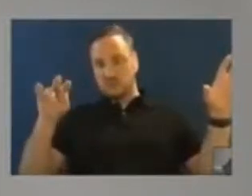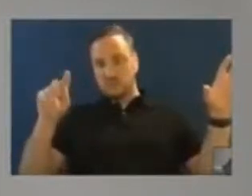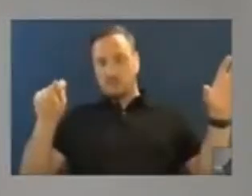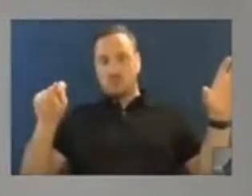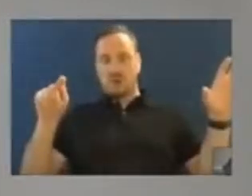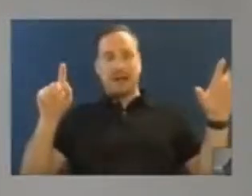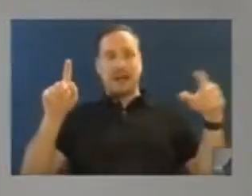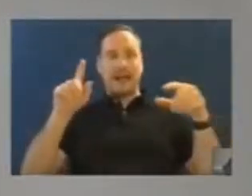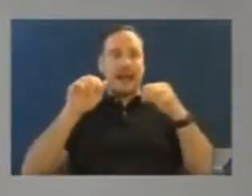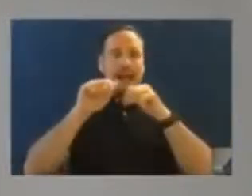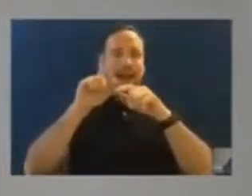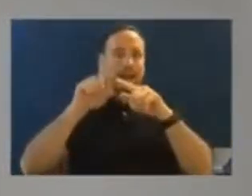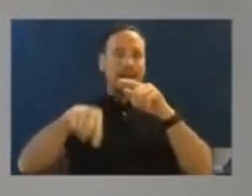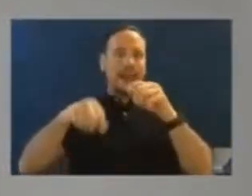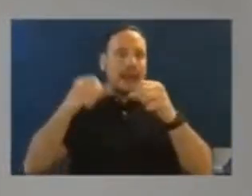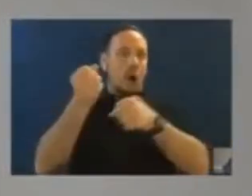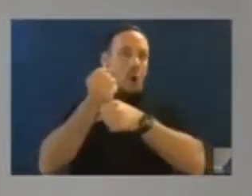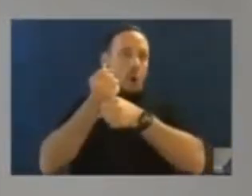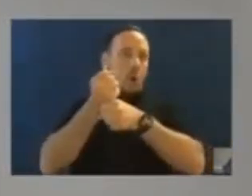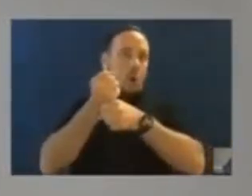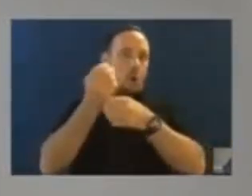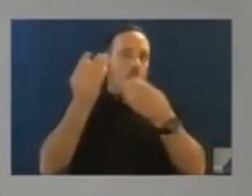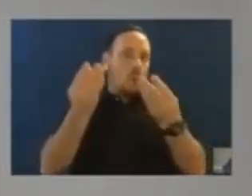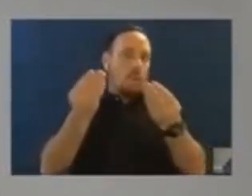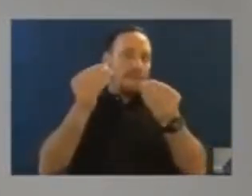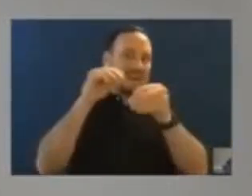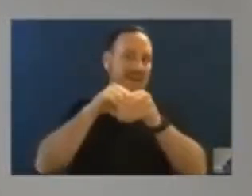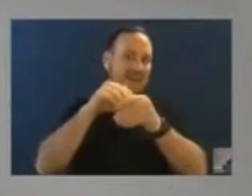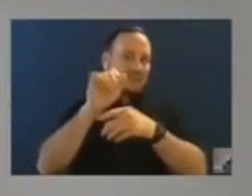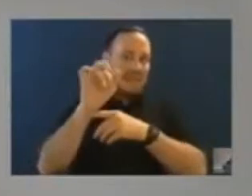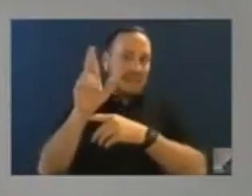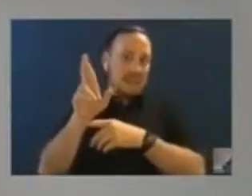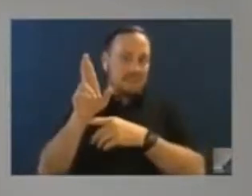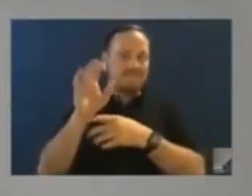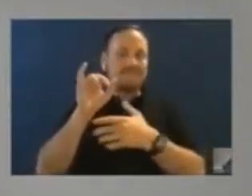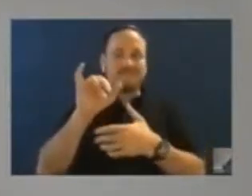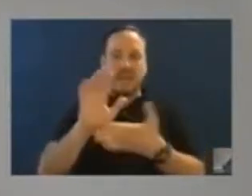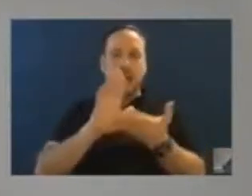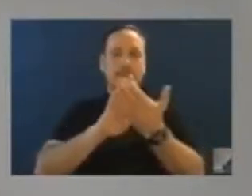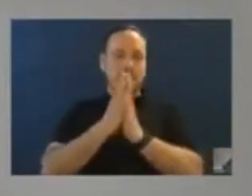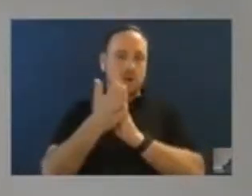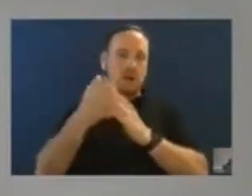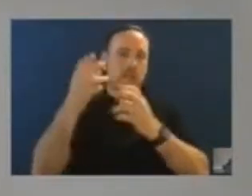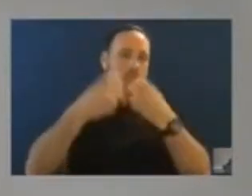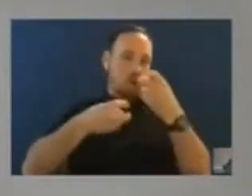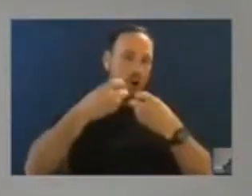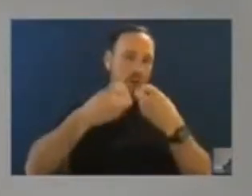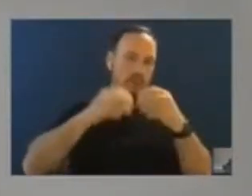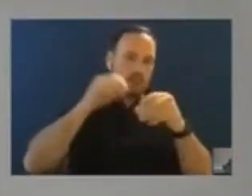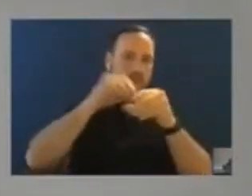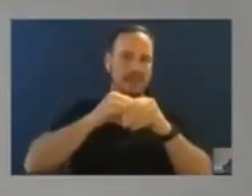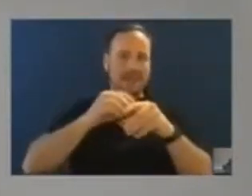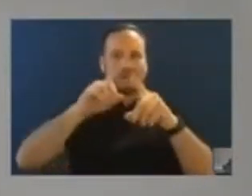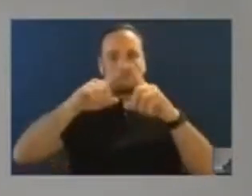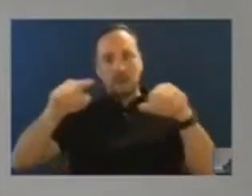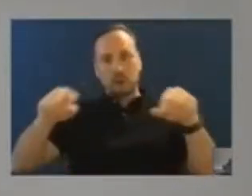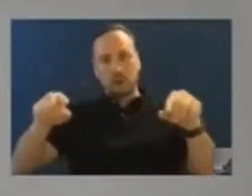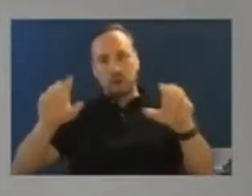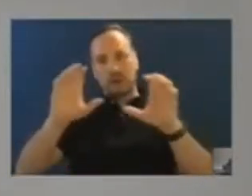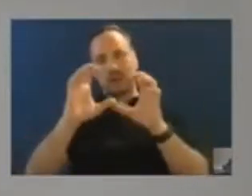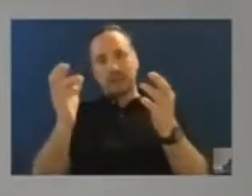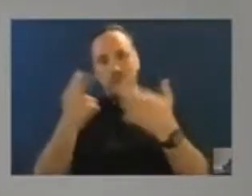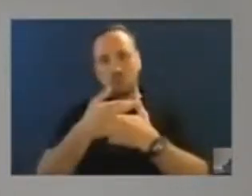that humidity in the air, and that's when we have problems within the different classrooms or different schools that don't have that